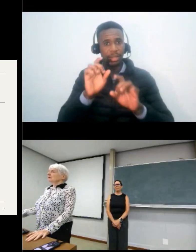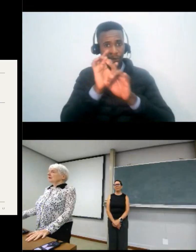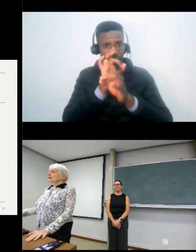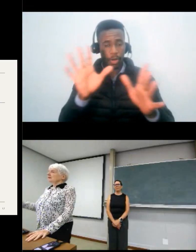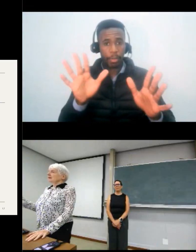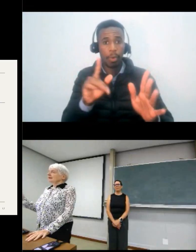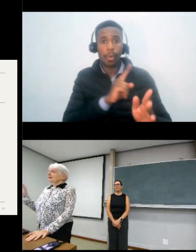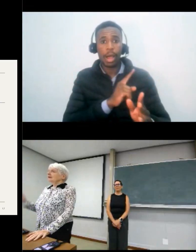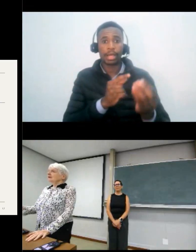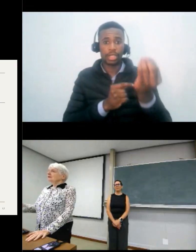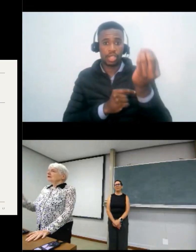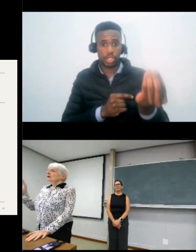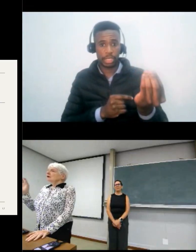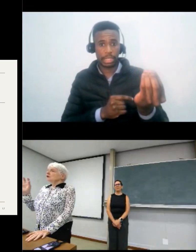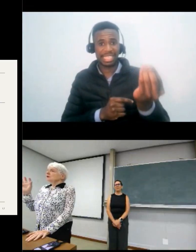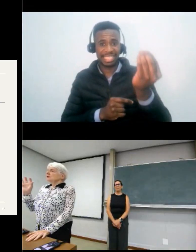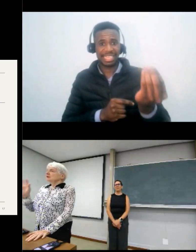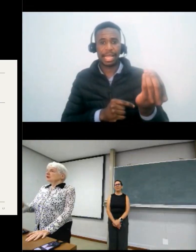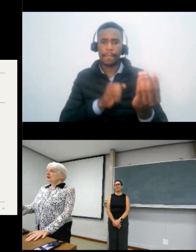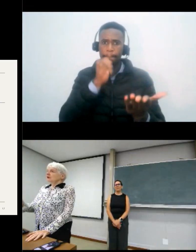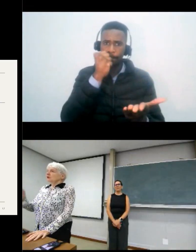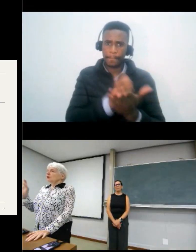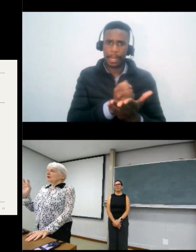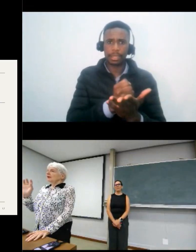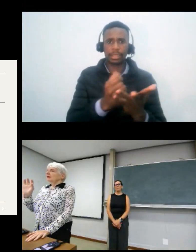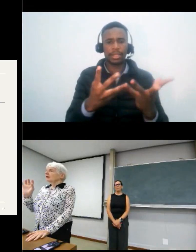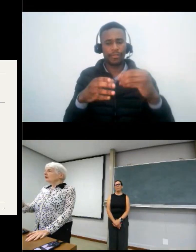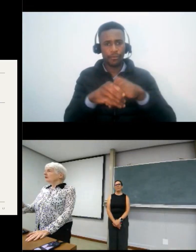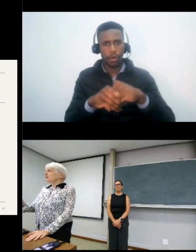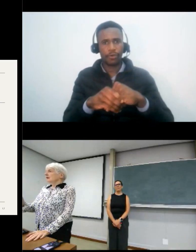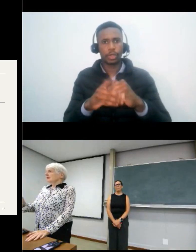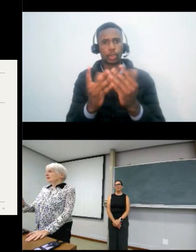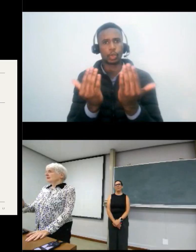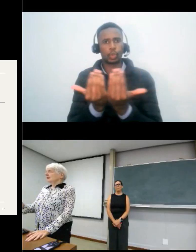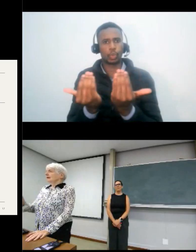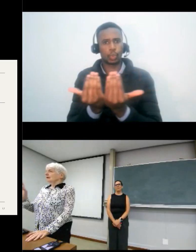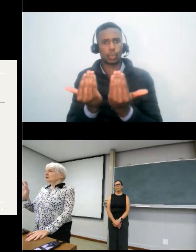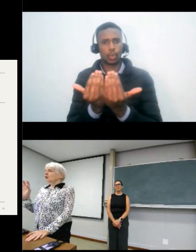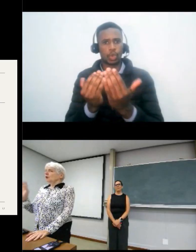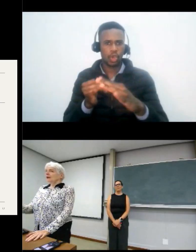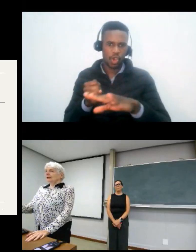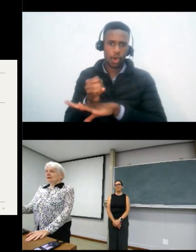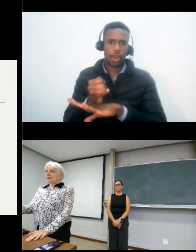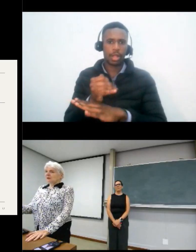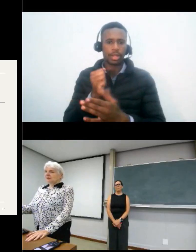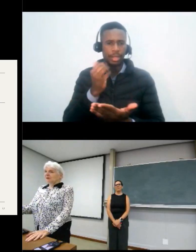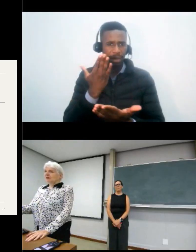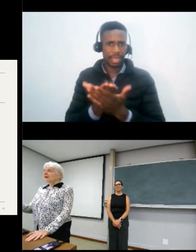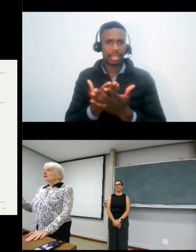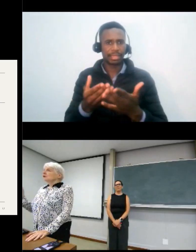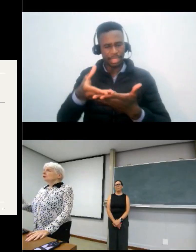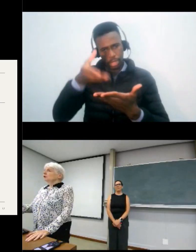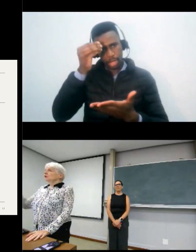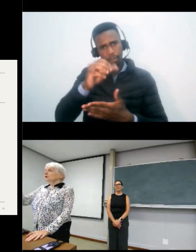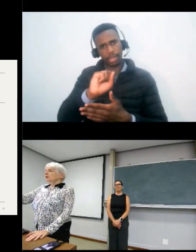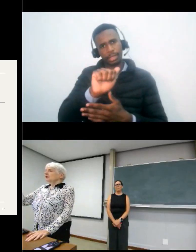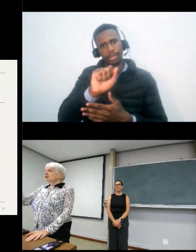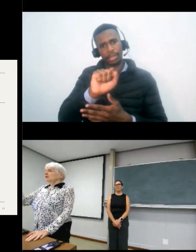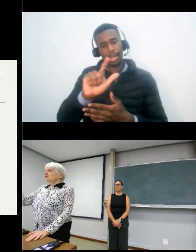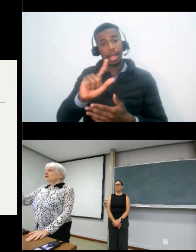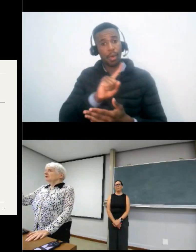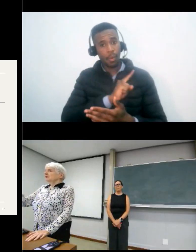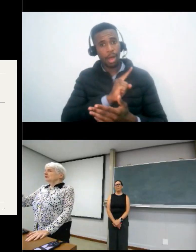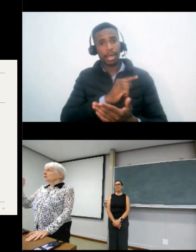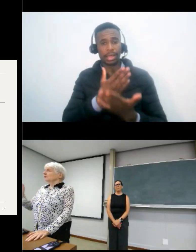a child has to get into a situation where it can learn SASL as quickly as possible to, in